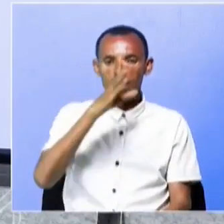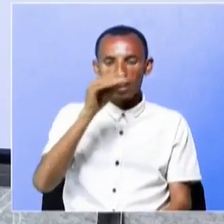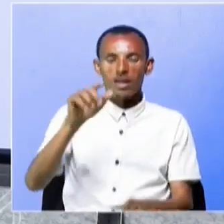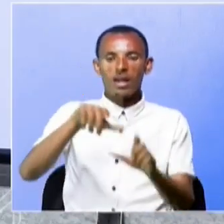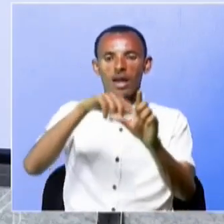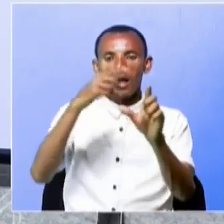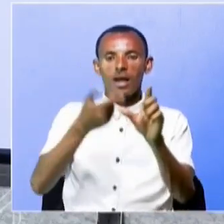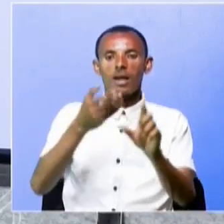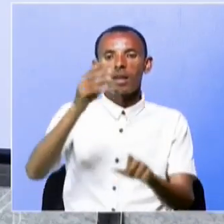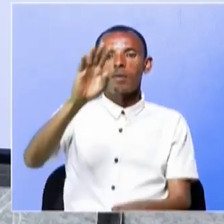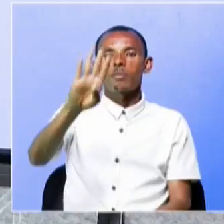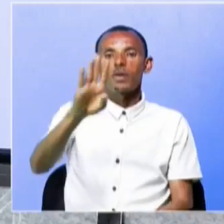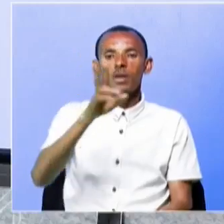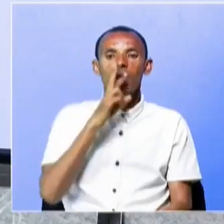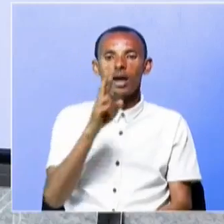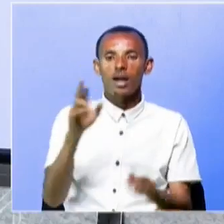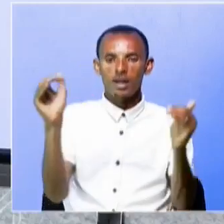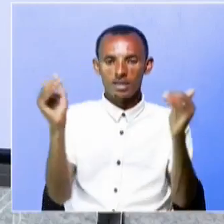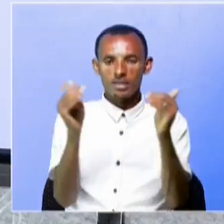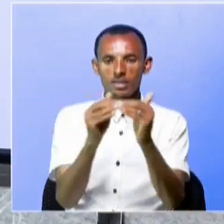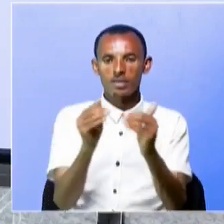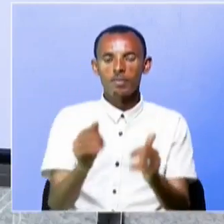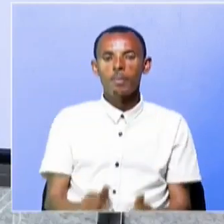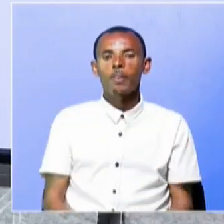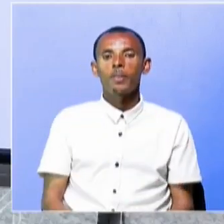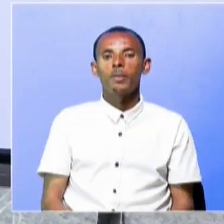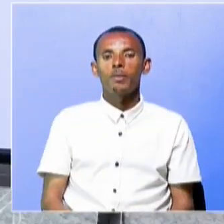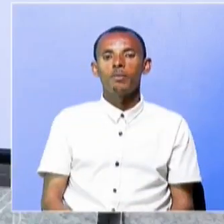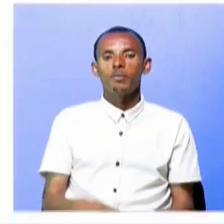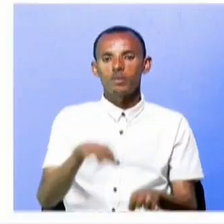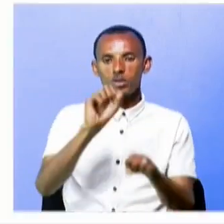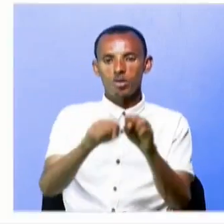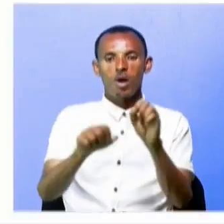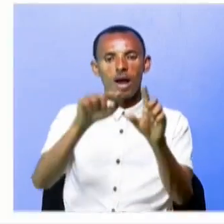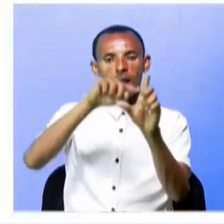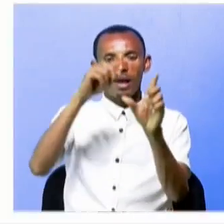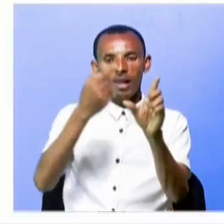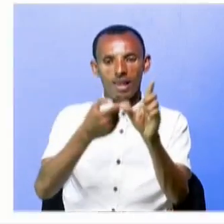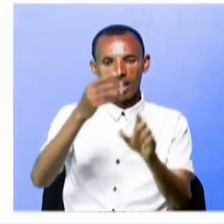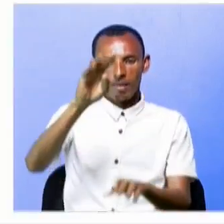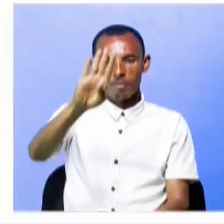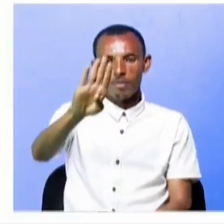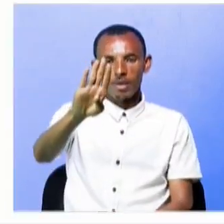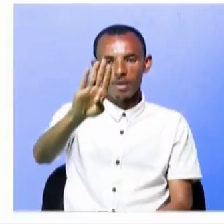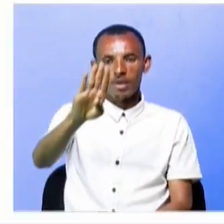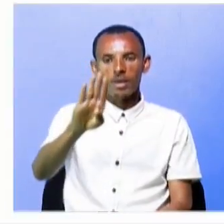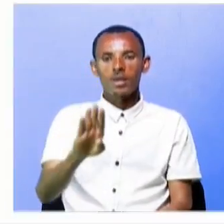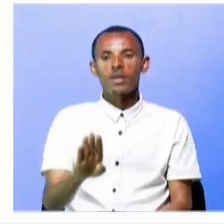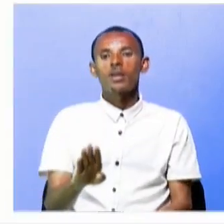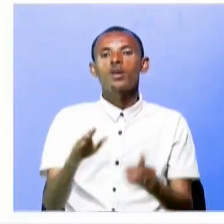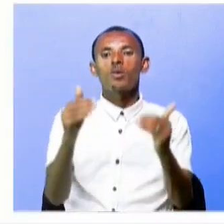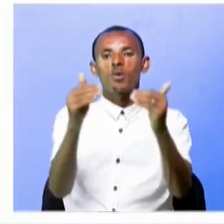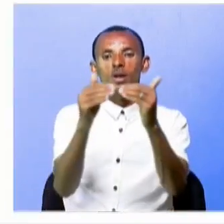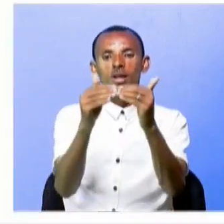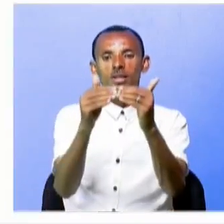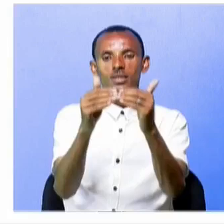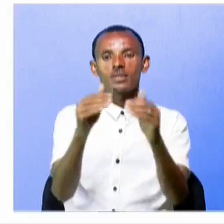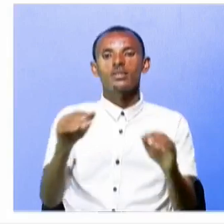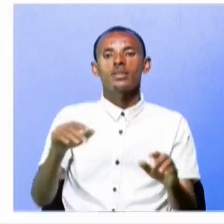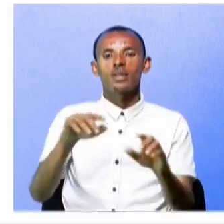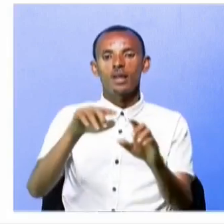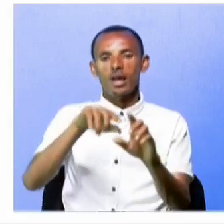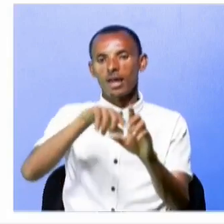B are the same, right? So angle B is congruent to